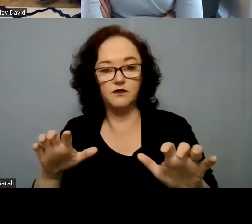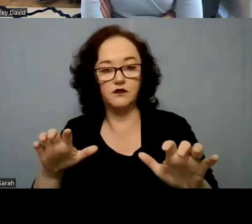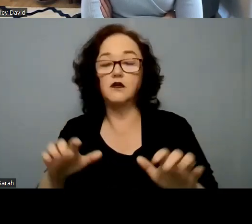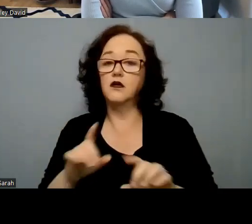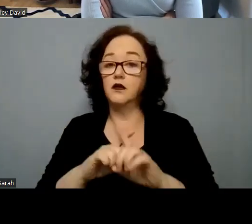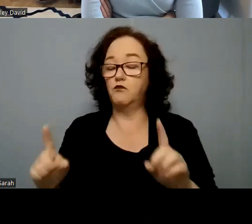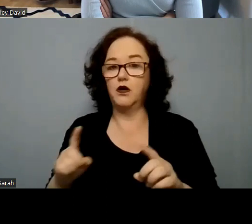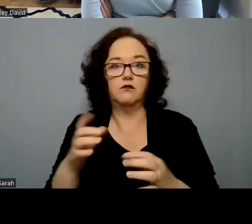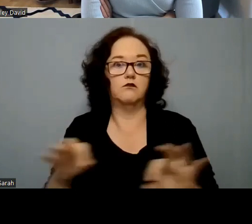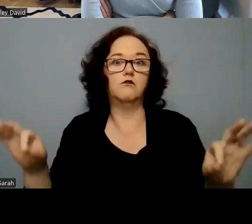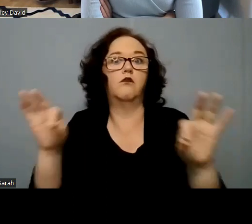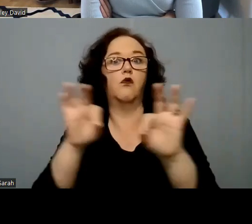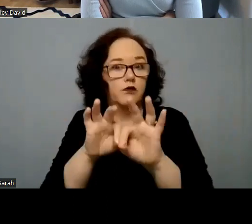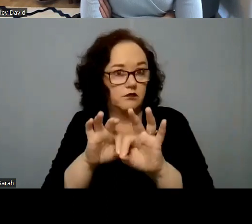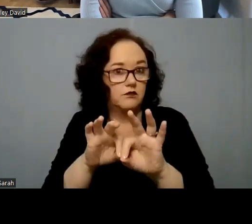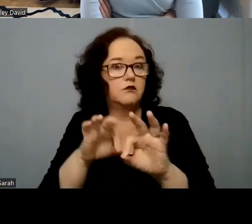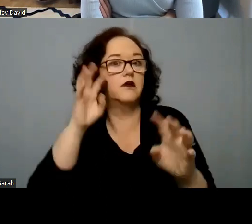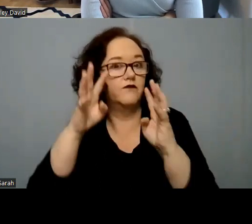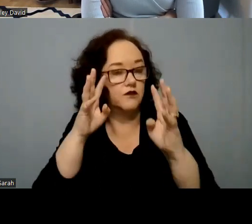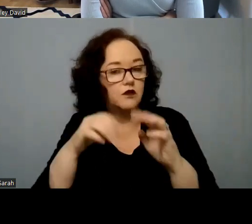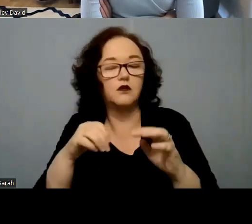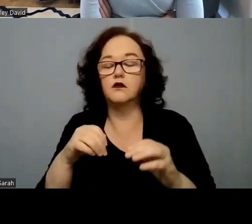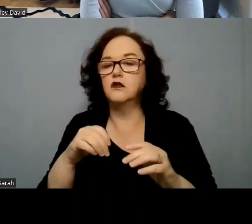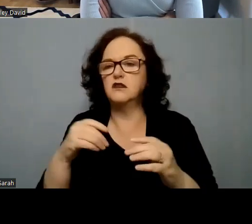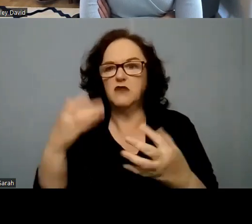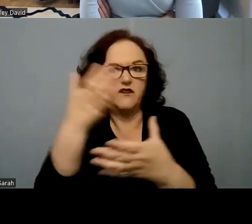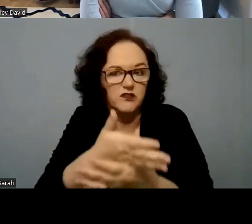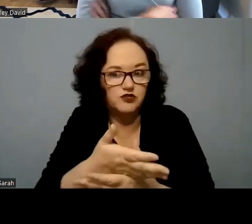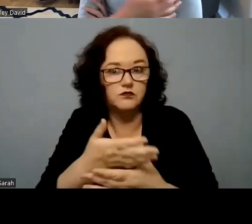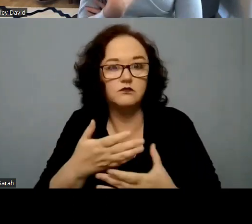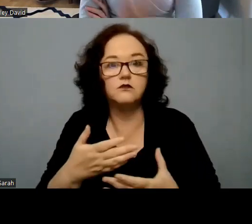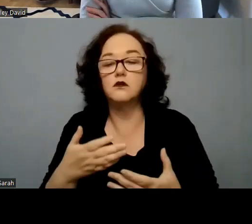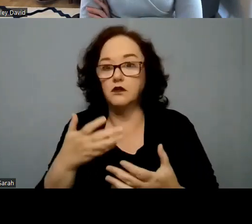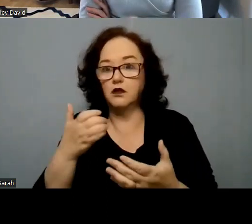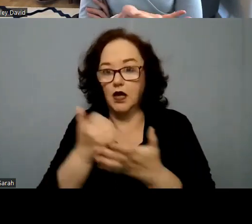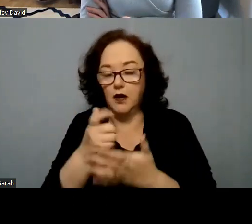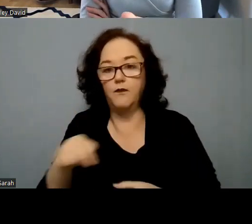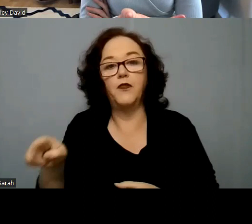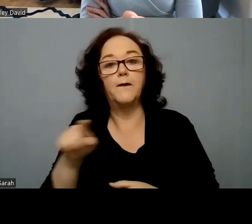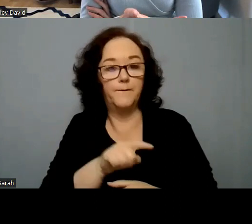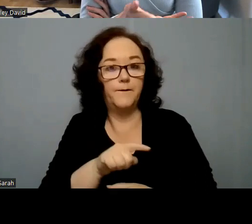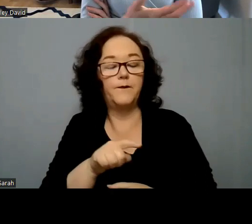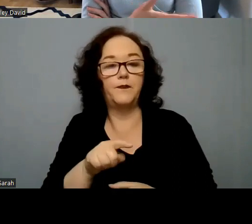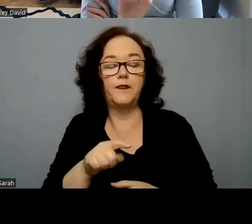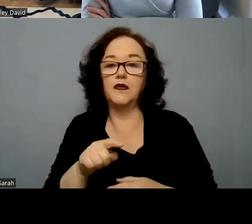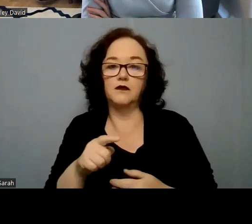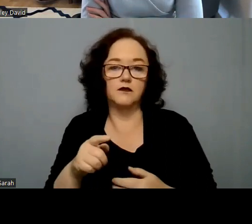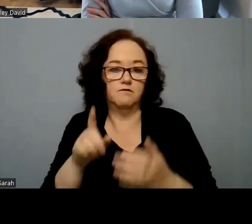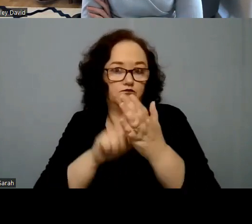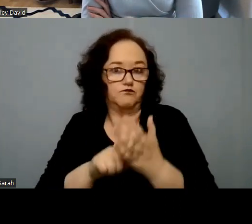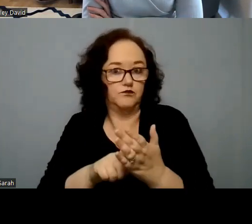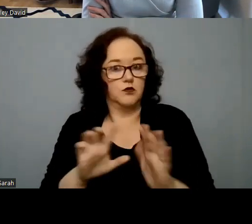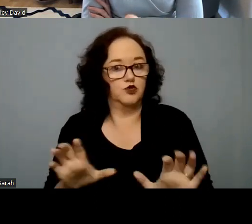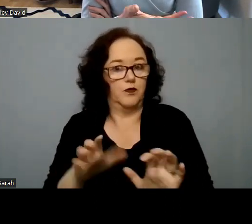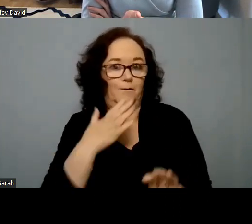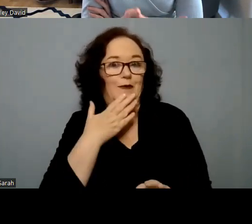innovations or interventions that help them make sure they are doing the best by their clients when it comes to helping people who